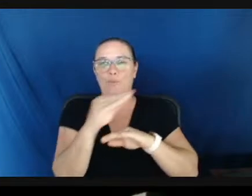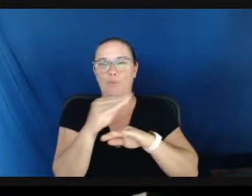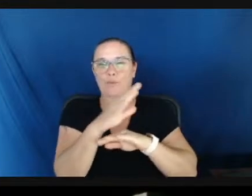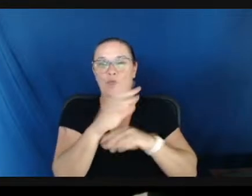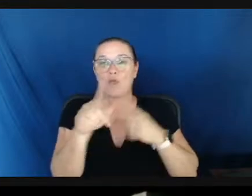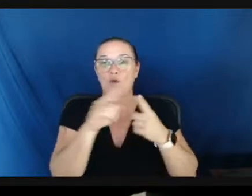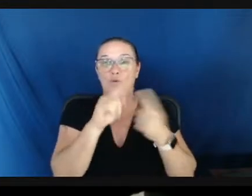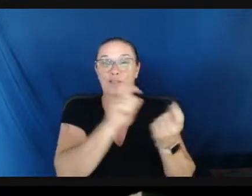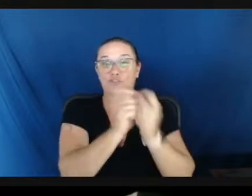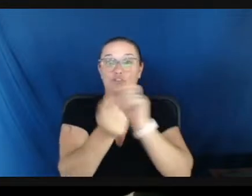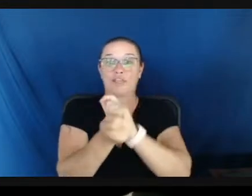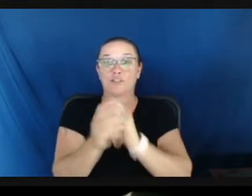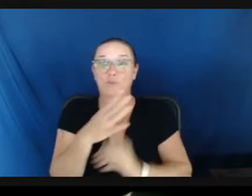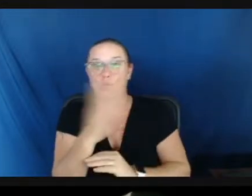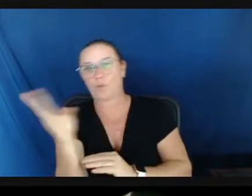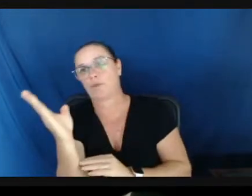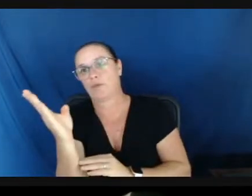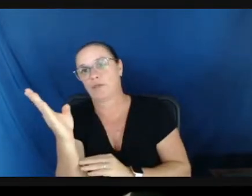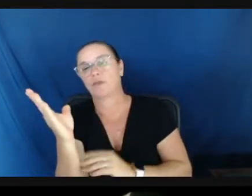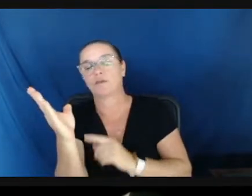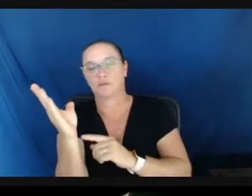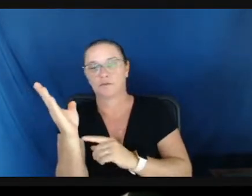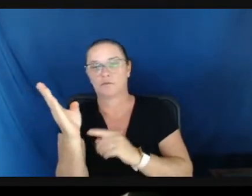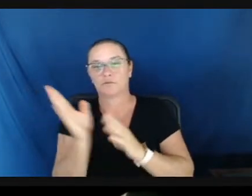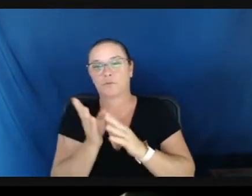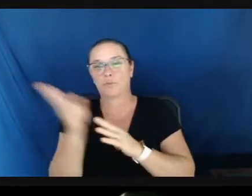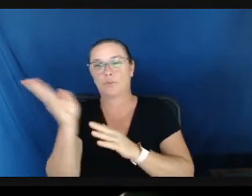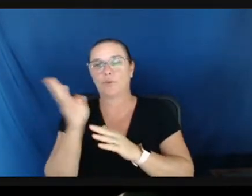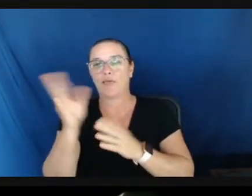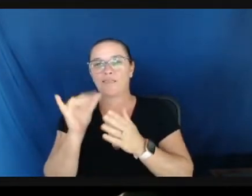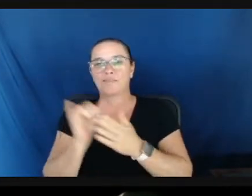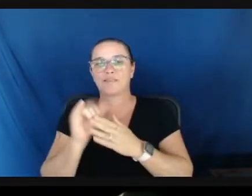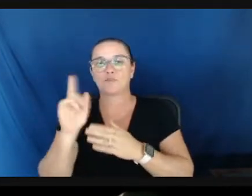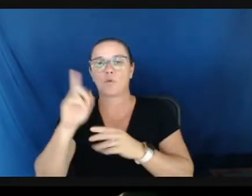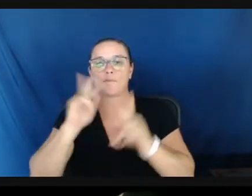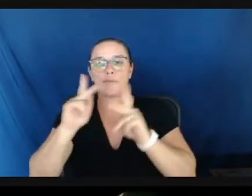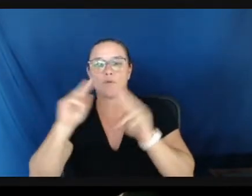switches in this direction is when it starts going towards the park overlooks. So you can see